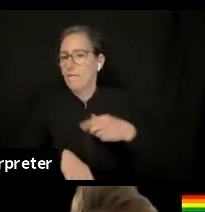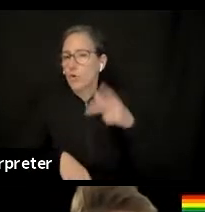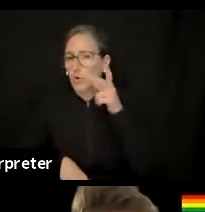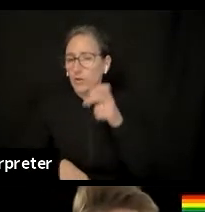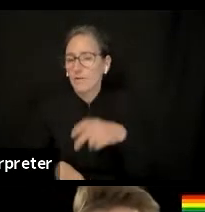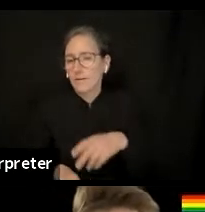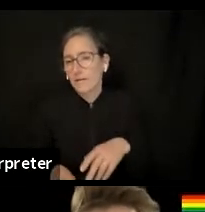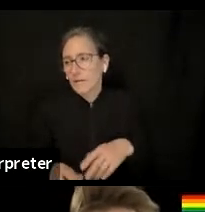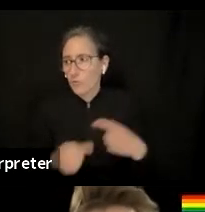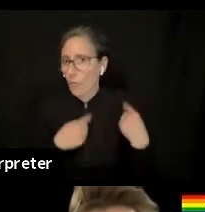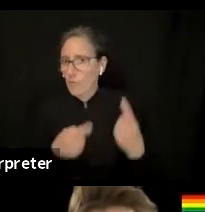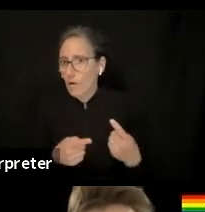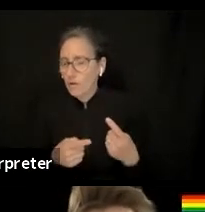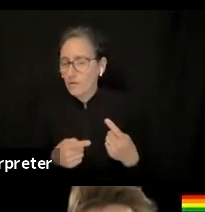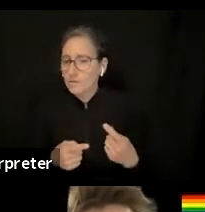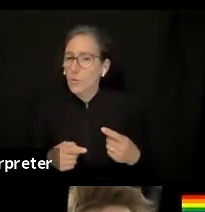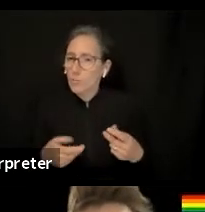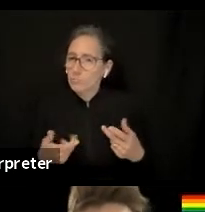far.